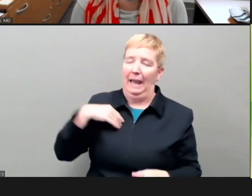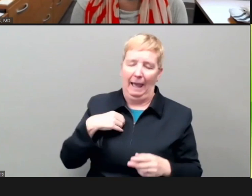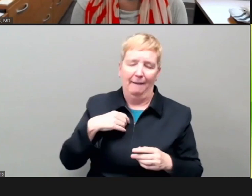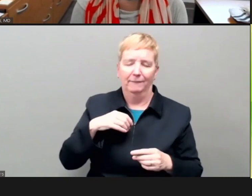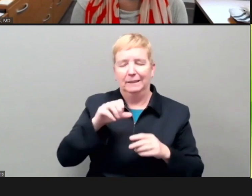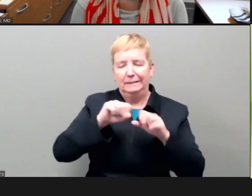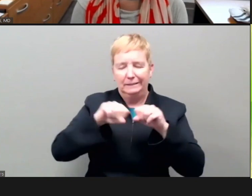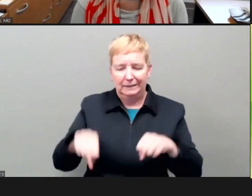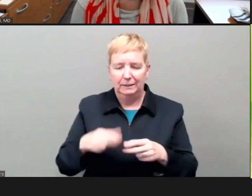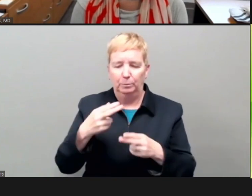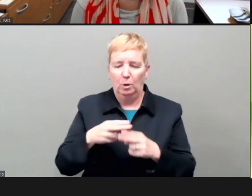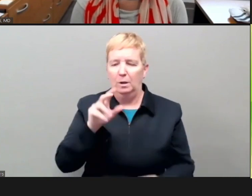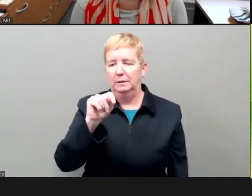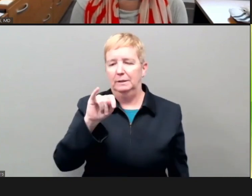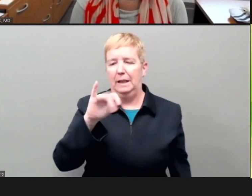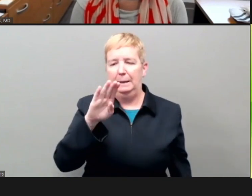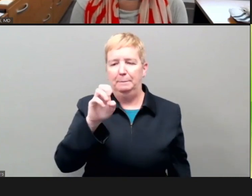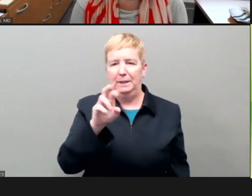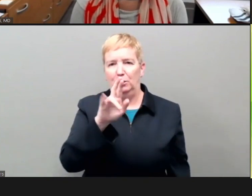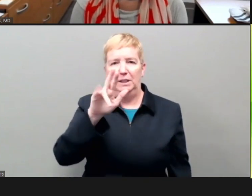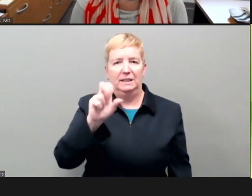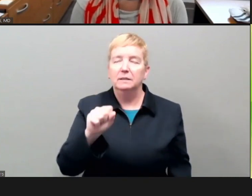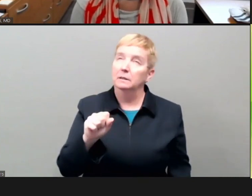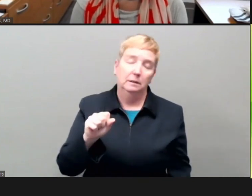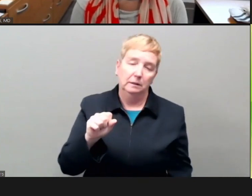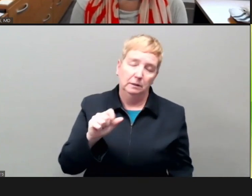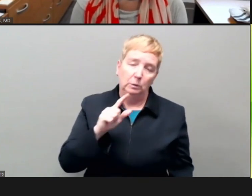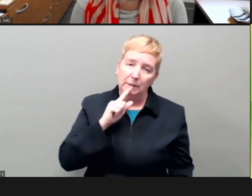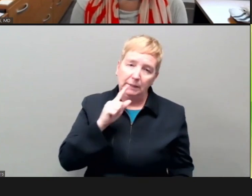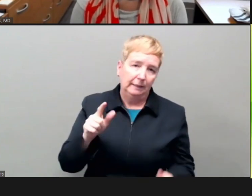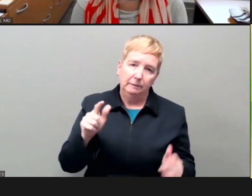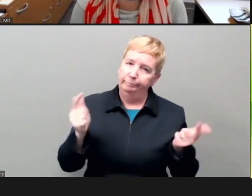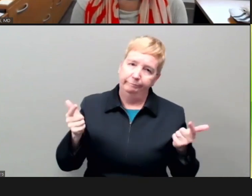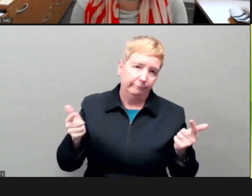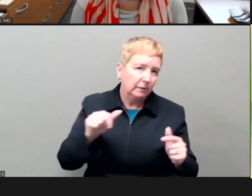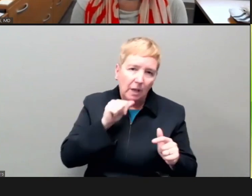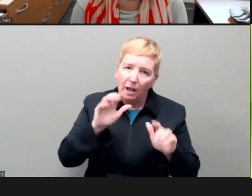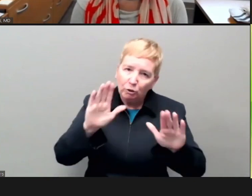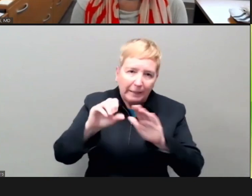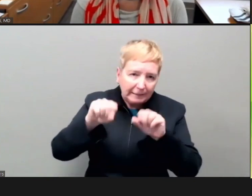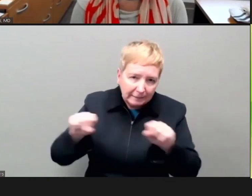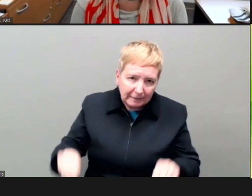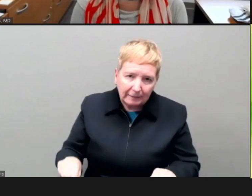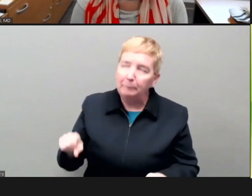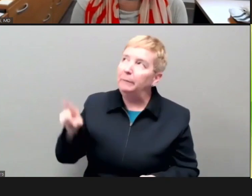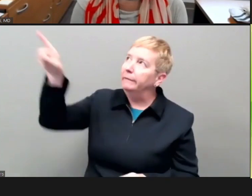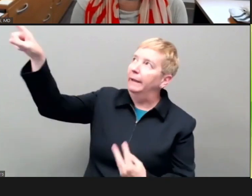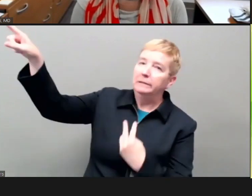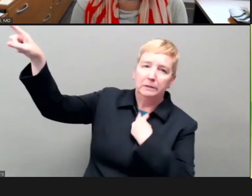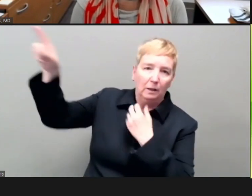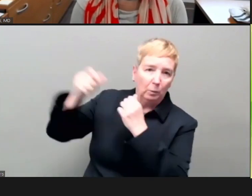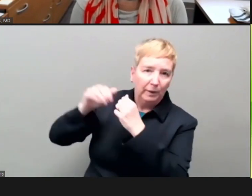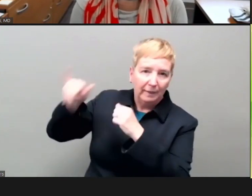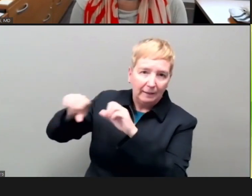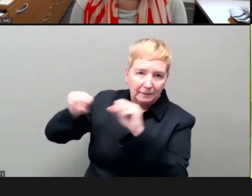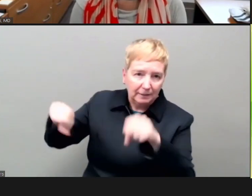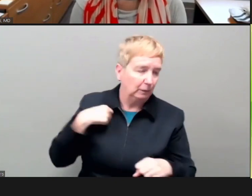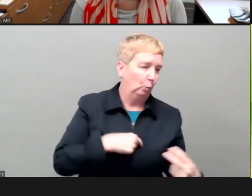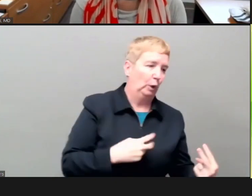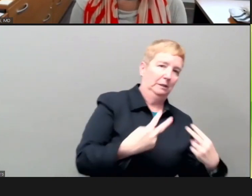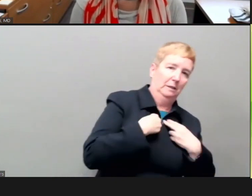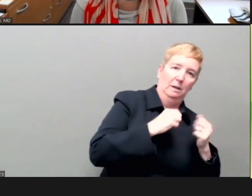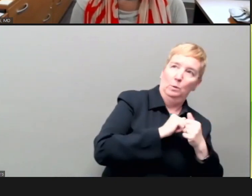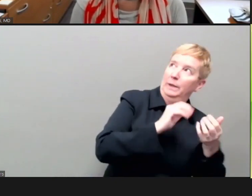really challenging. So we had it all in a place where I am incredibly confident. I want to point